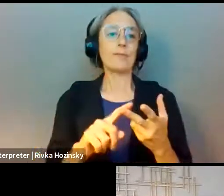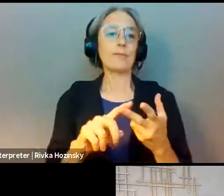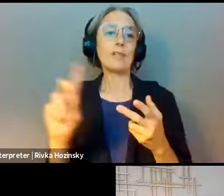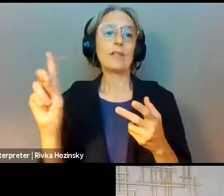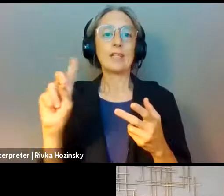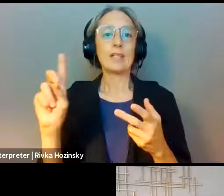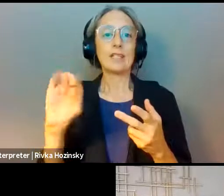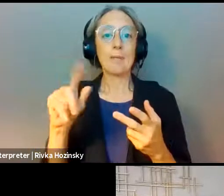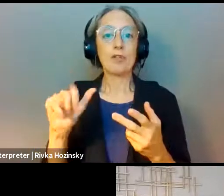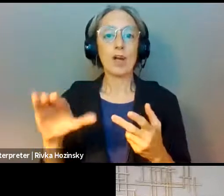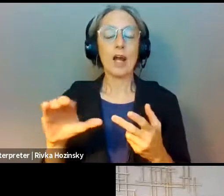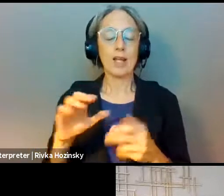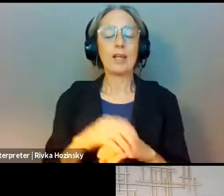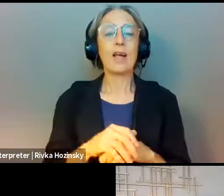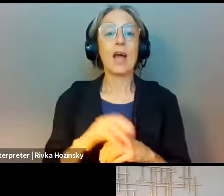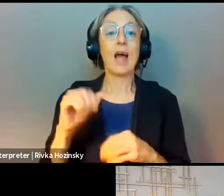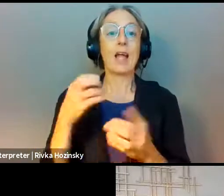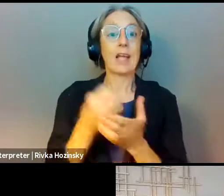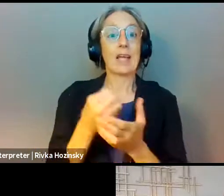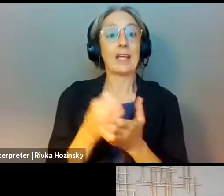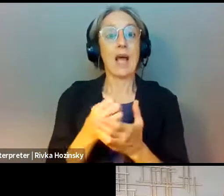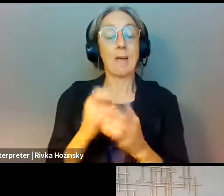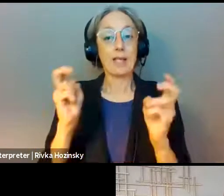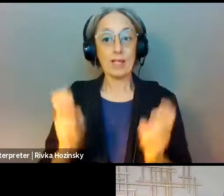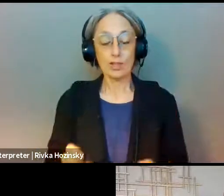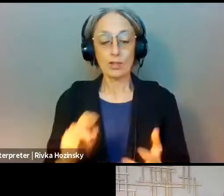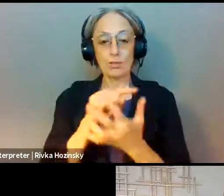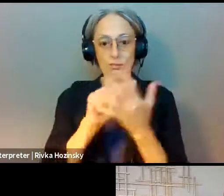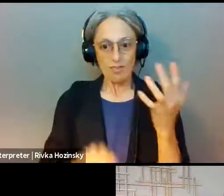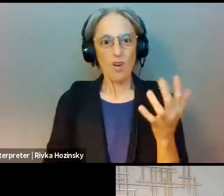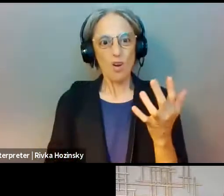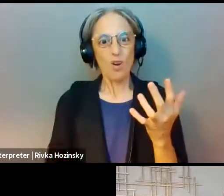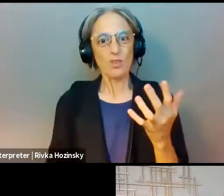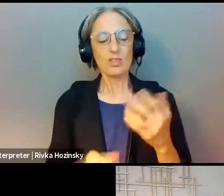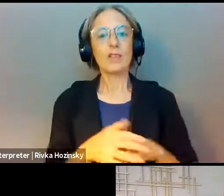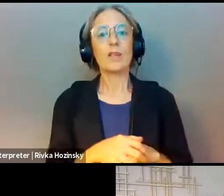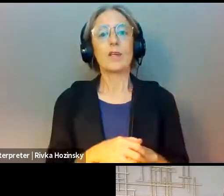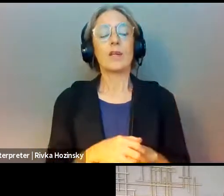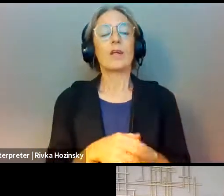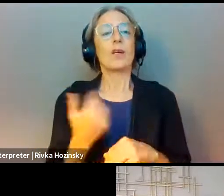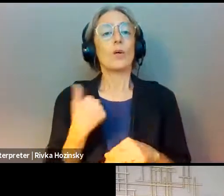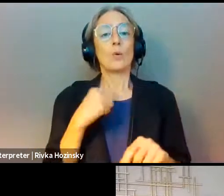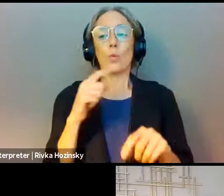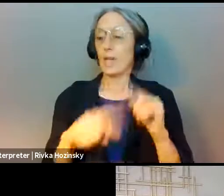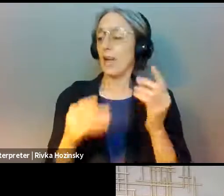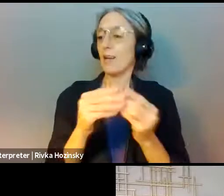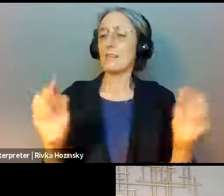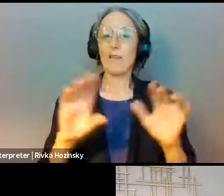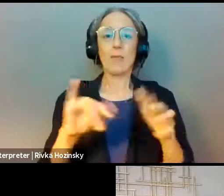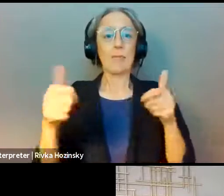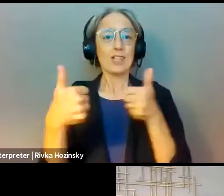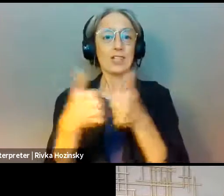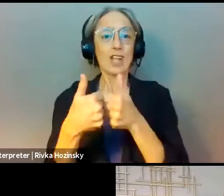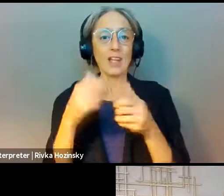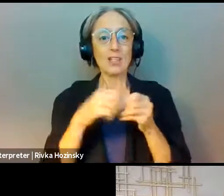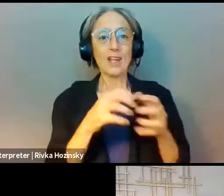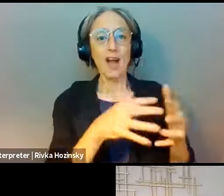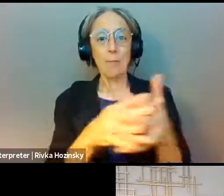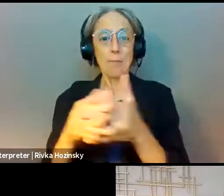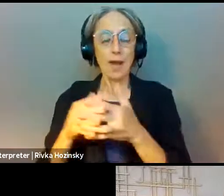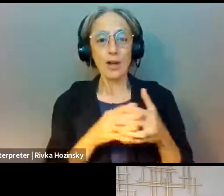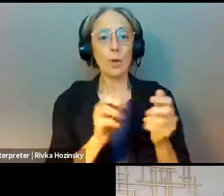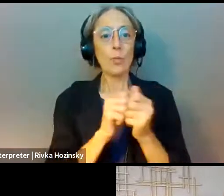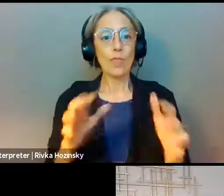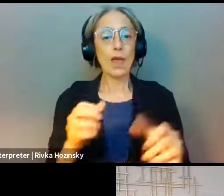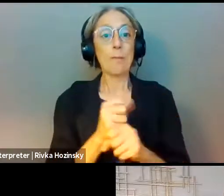d democratic, and economic issues. And we cannot tackle effectively the biggest challenges we face as a nation without ensuring that